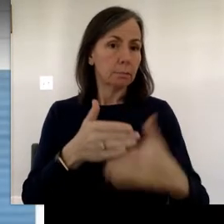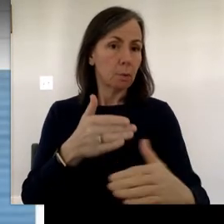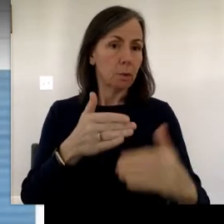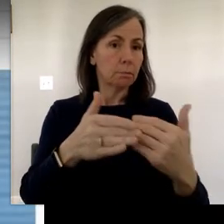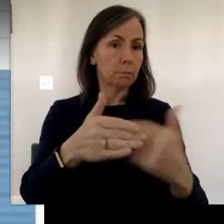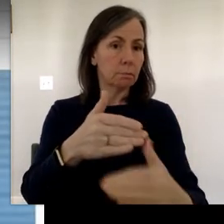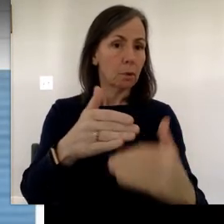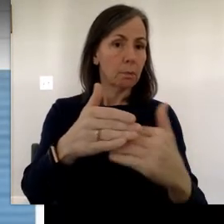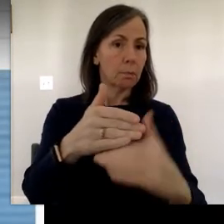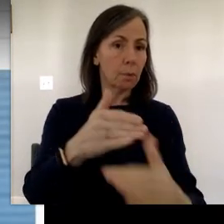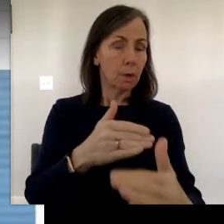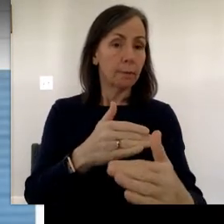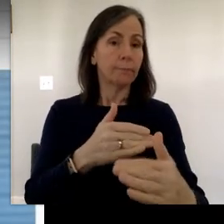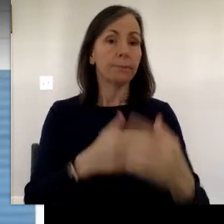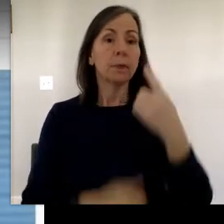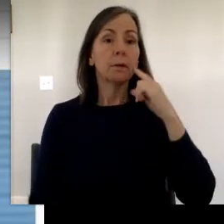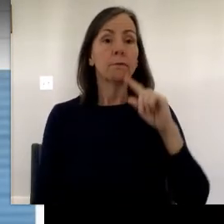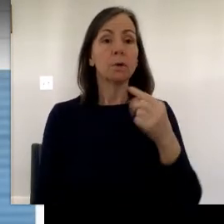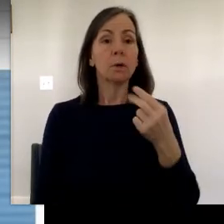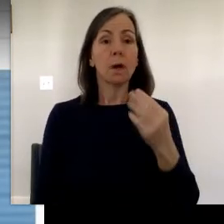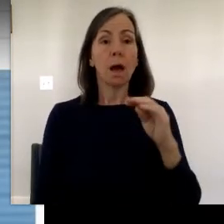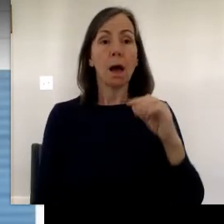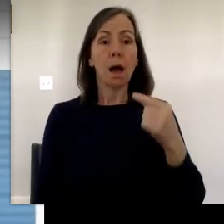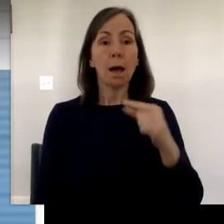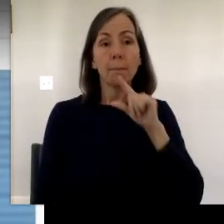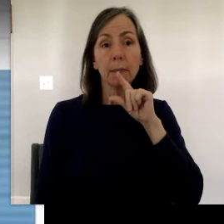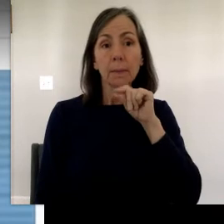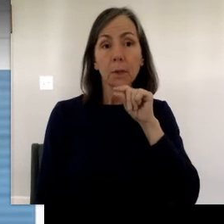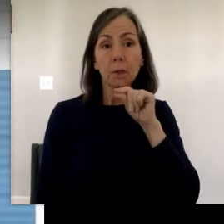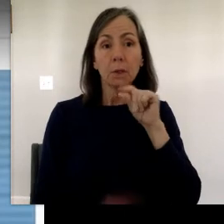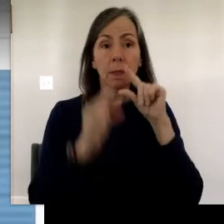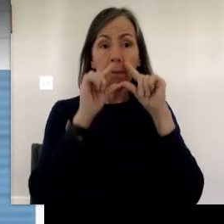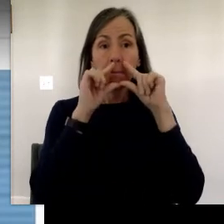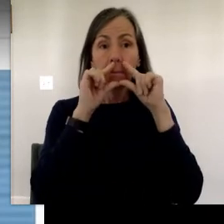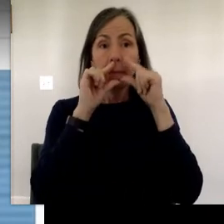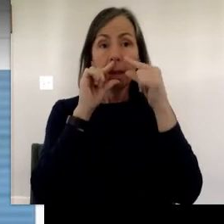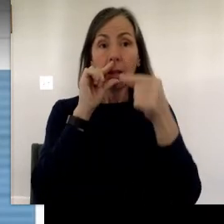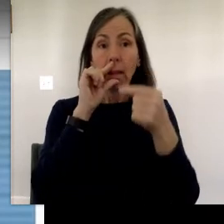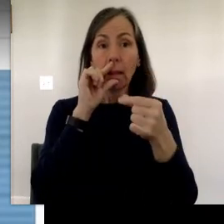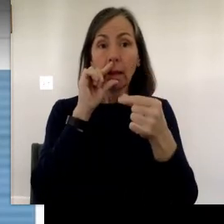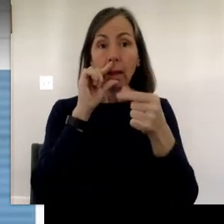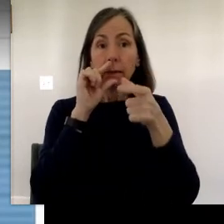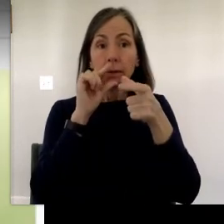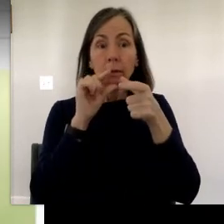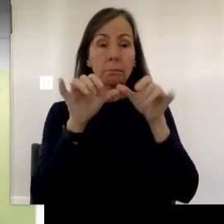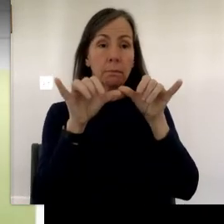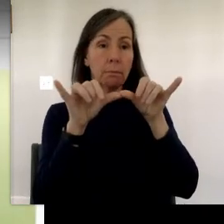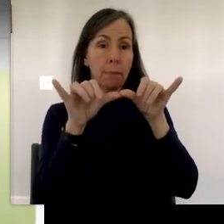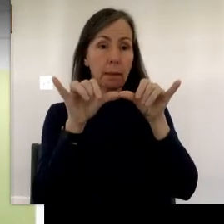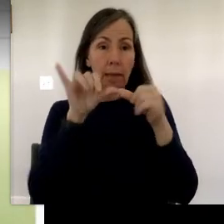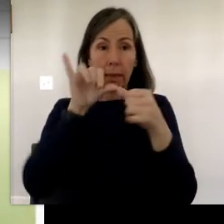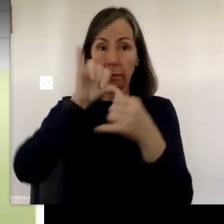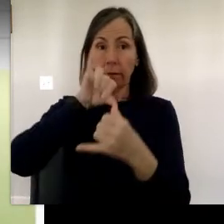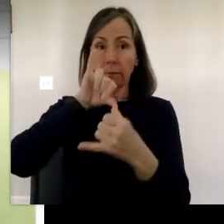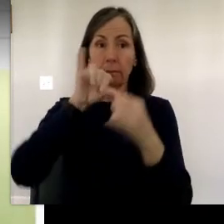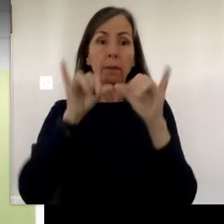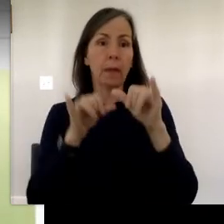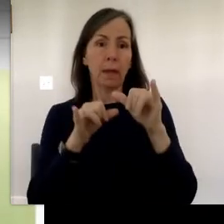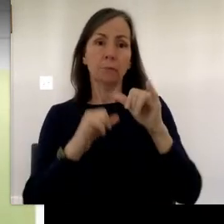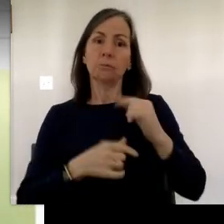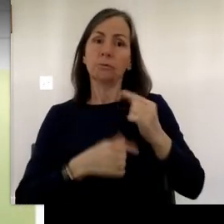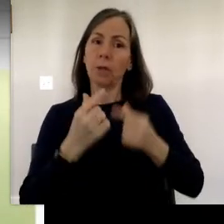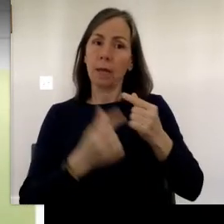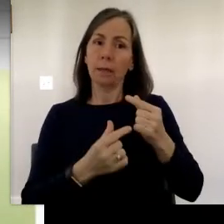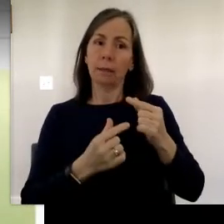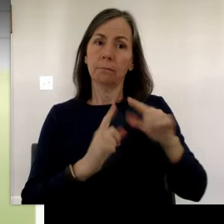And in hummingbirds, bill length seems to have a very strong genetic basis. That is, if two